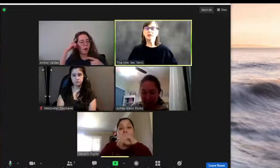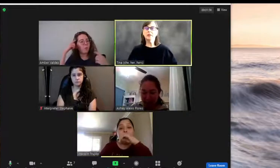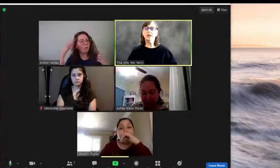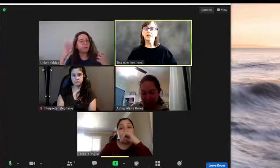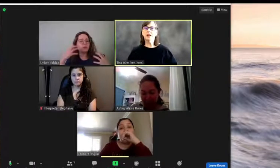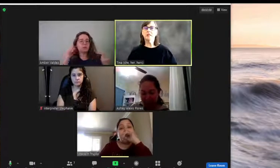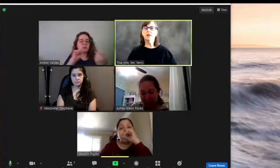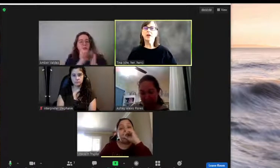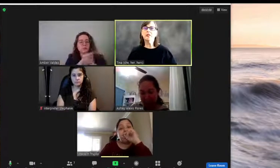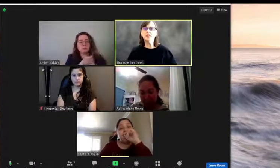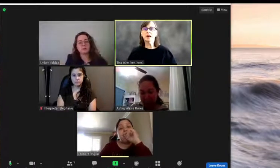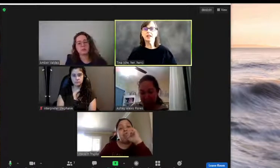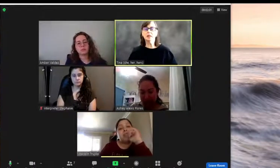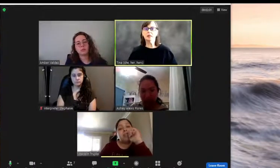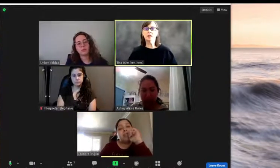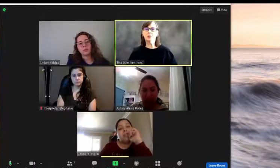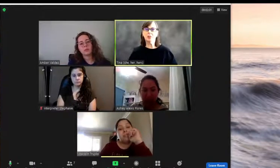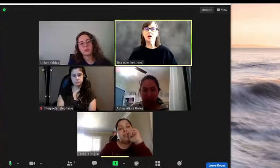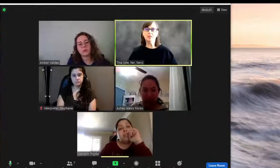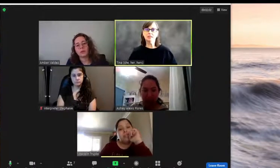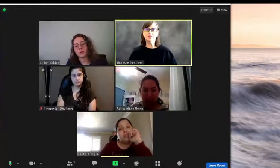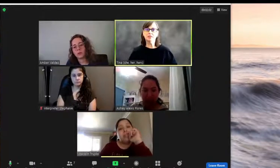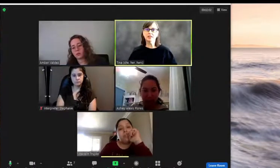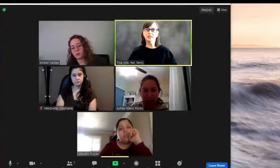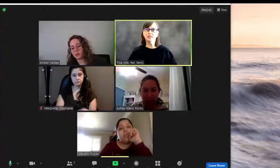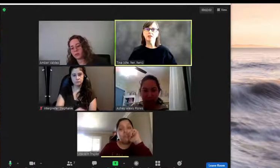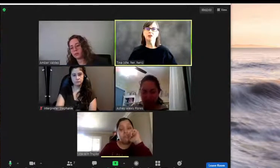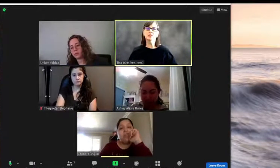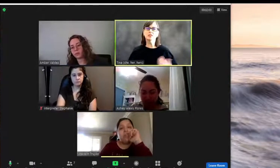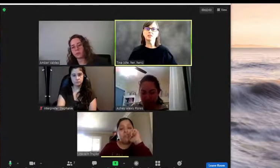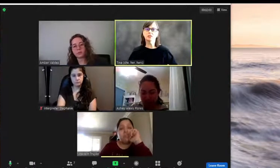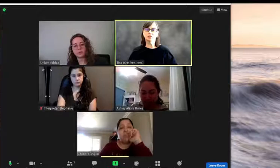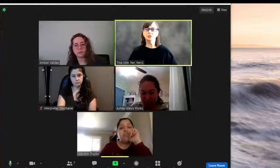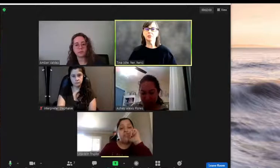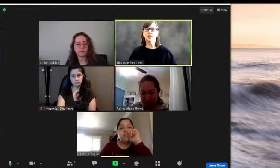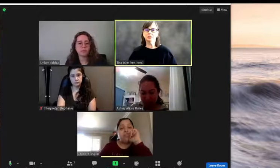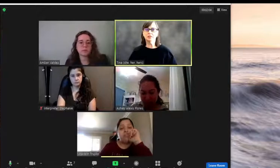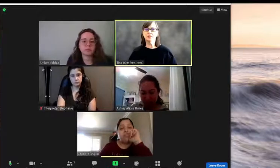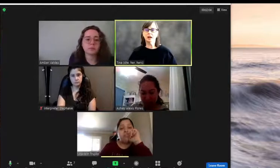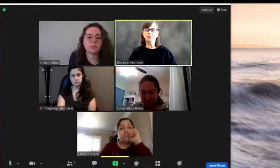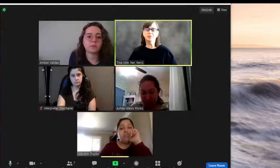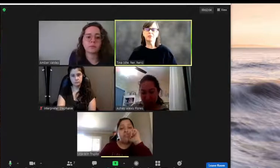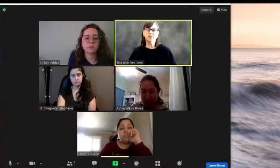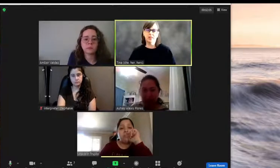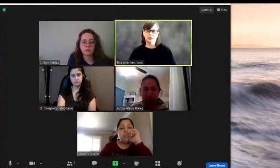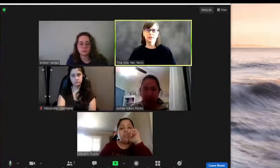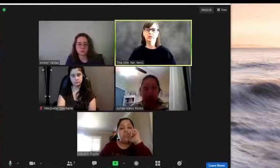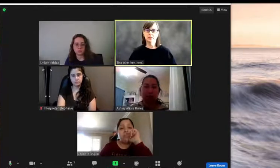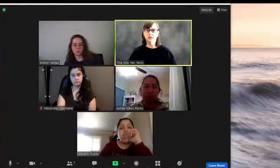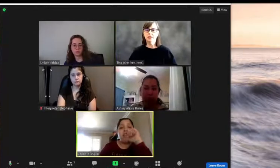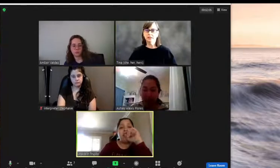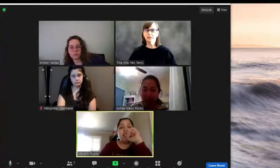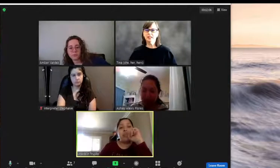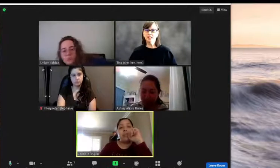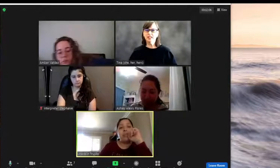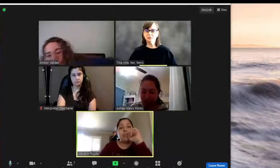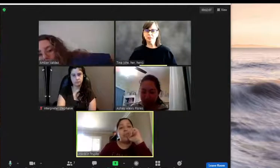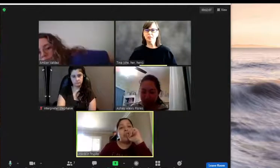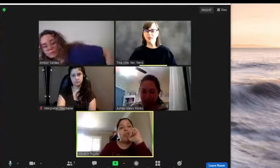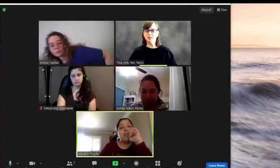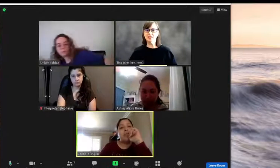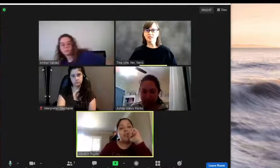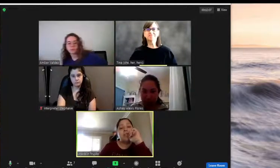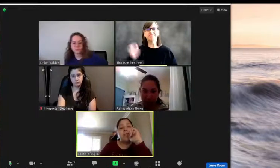normally social media. we're outside and we're a lot more positive. So I think that's also attributing to how people feel. Yes, They're getting a little